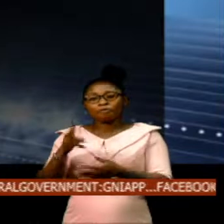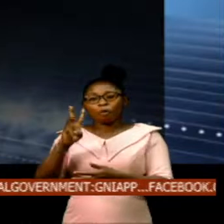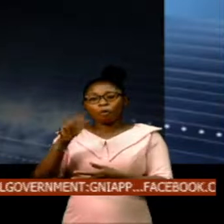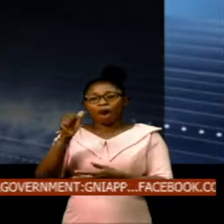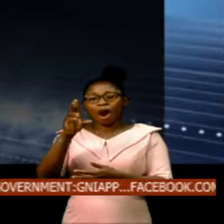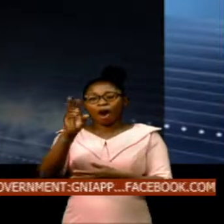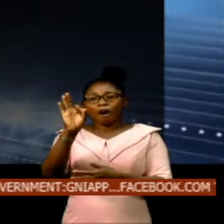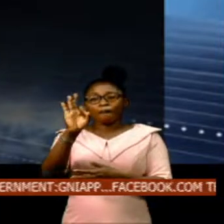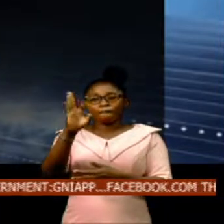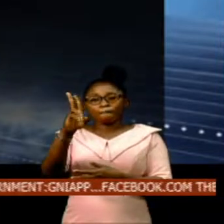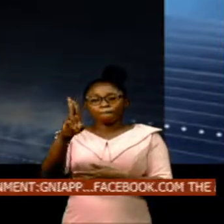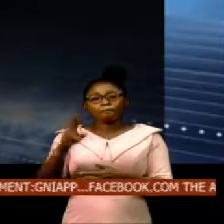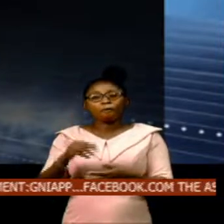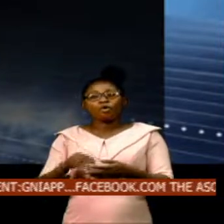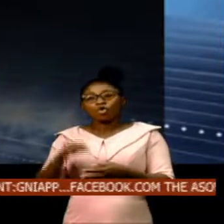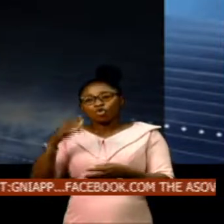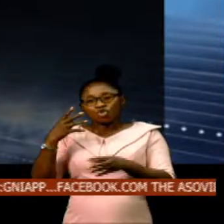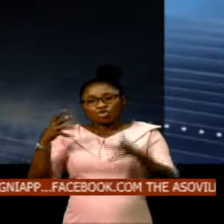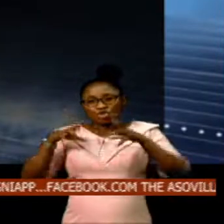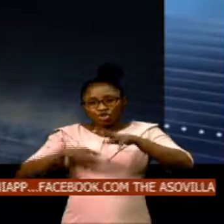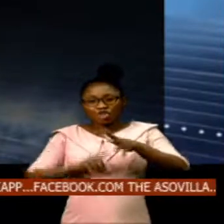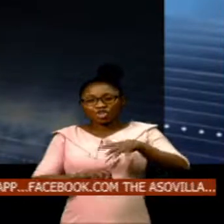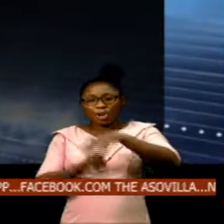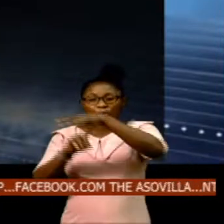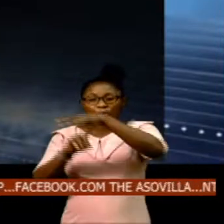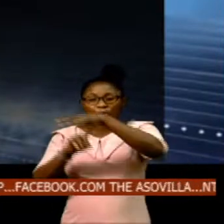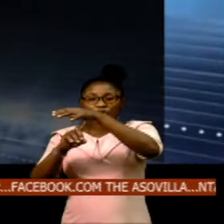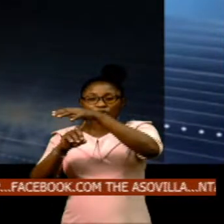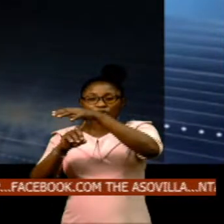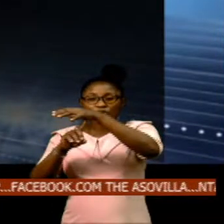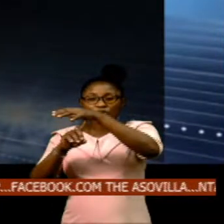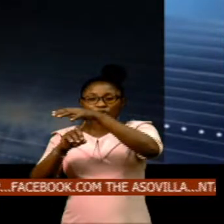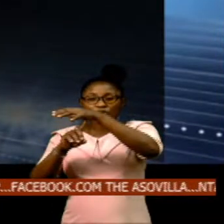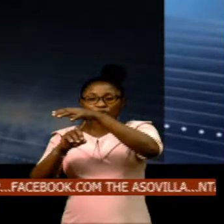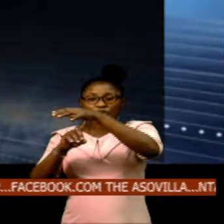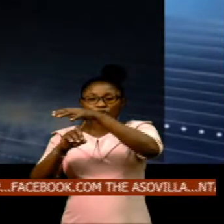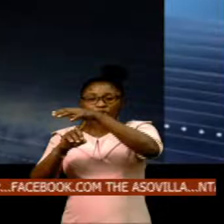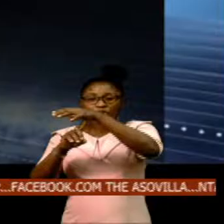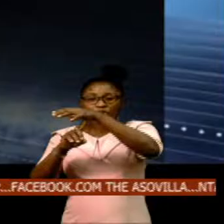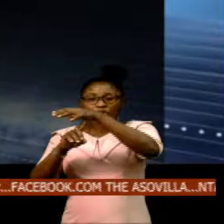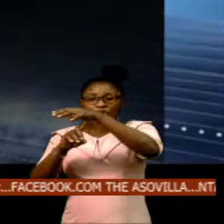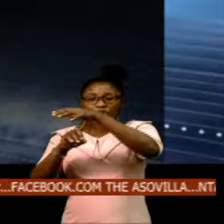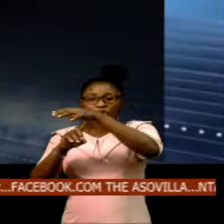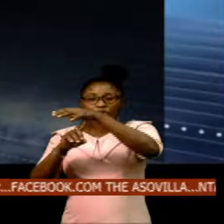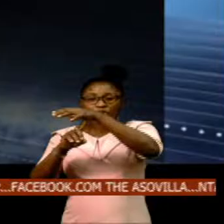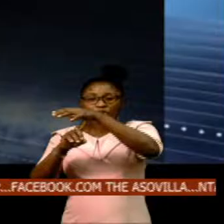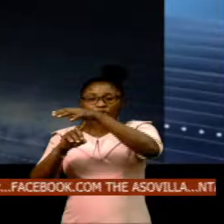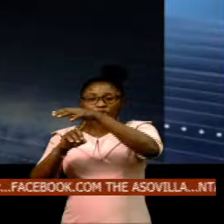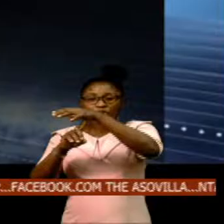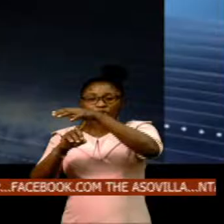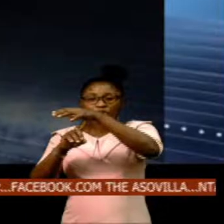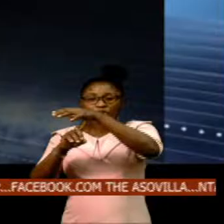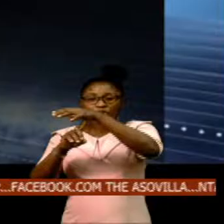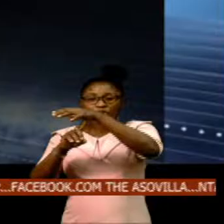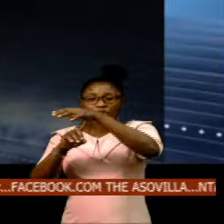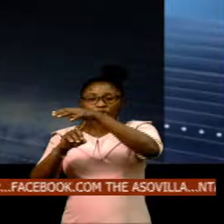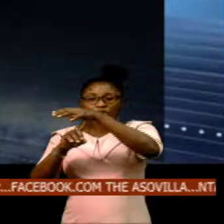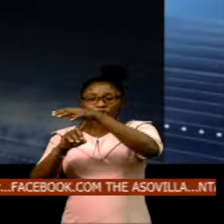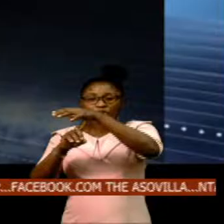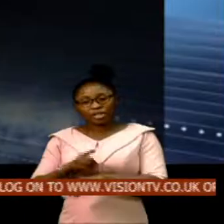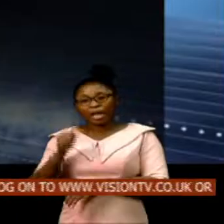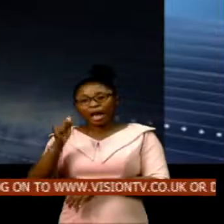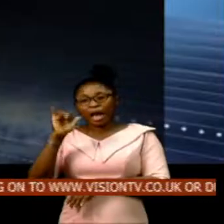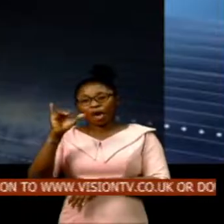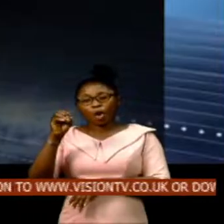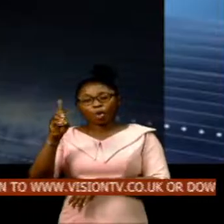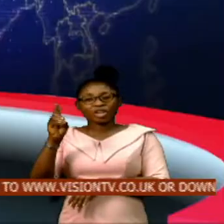WAFU B Under-20 Championship in Niamey, Niger Republic from May 7 to 20. The 7-team championship